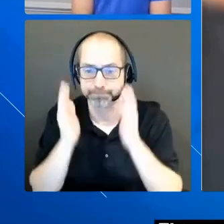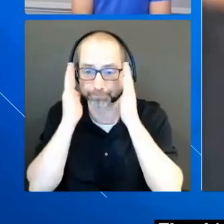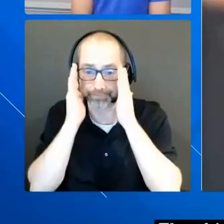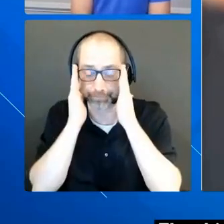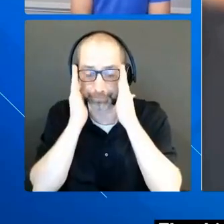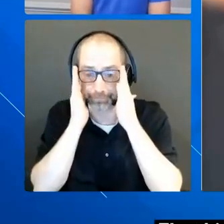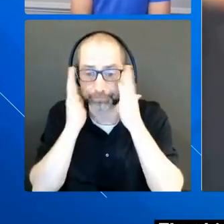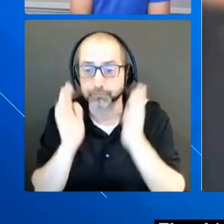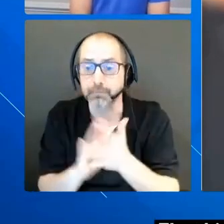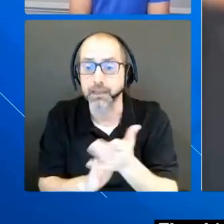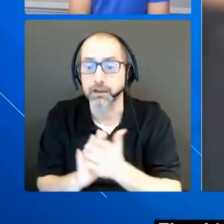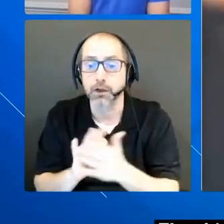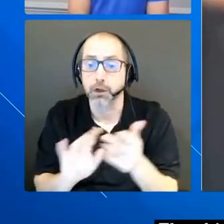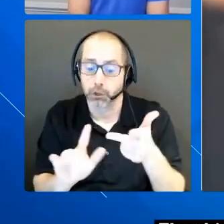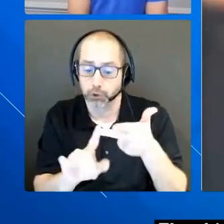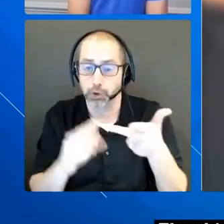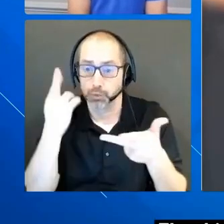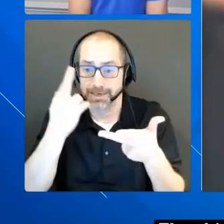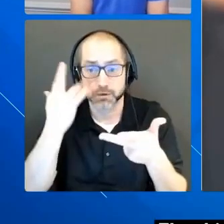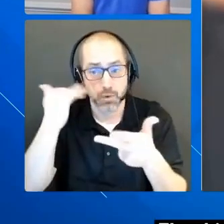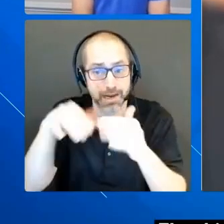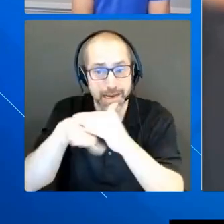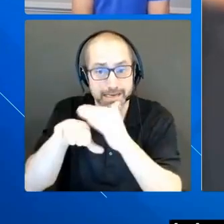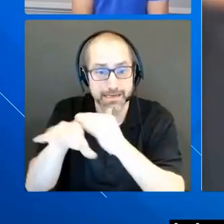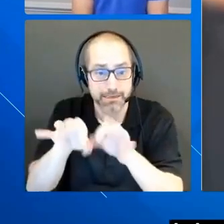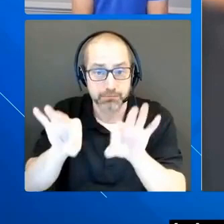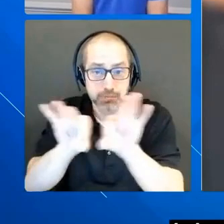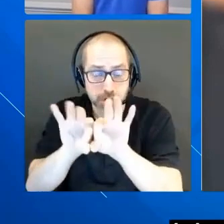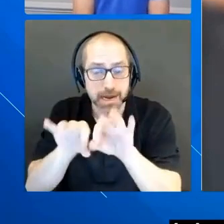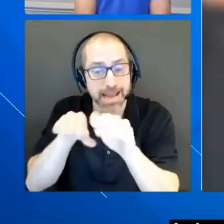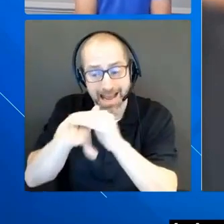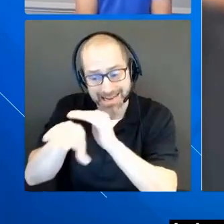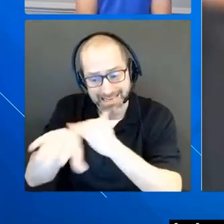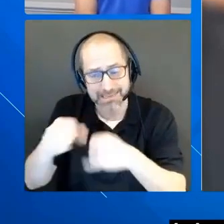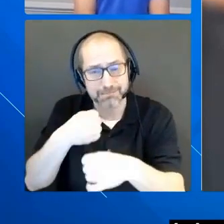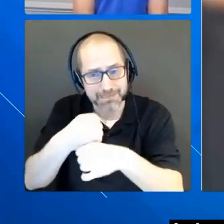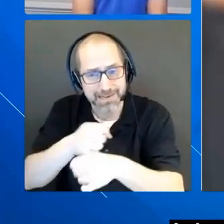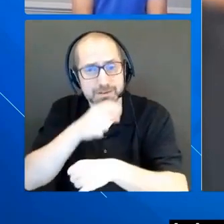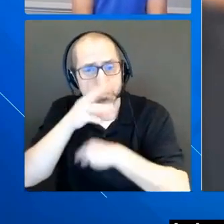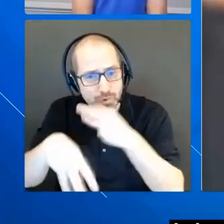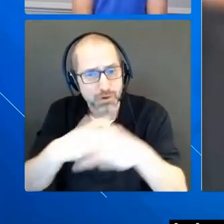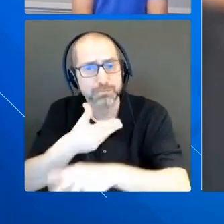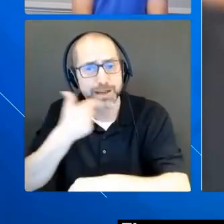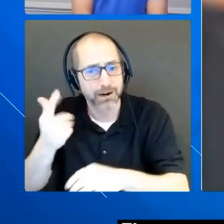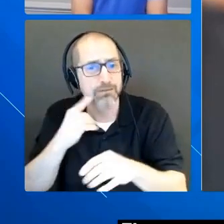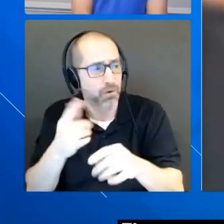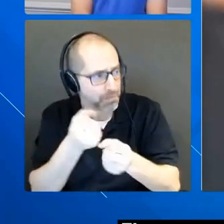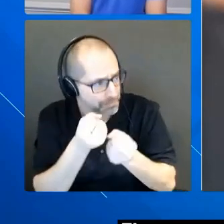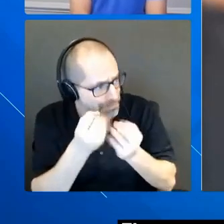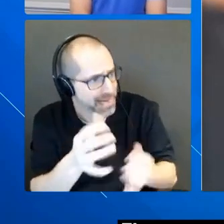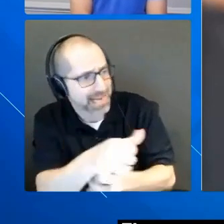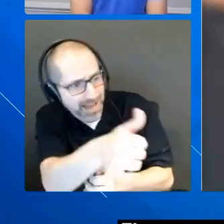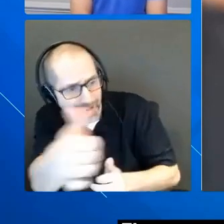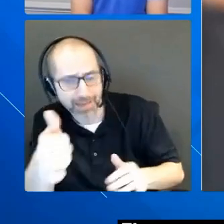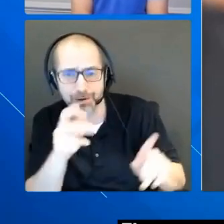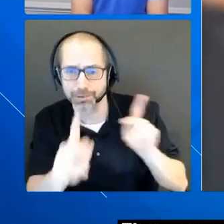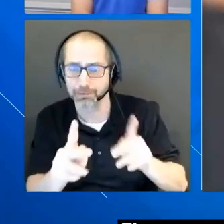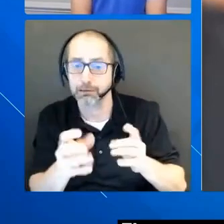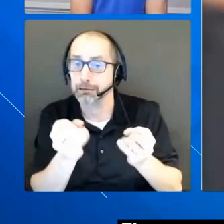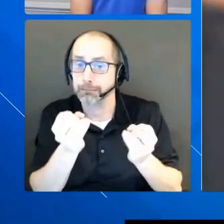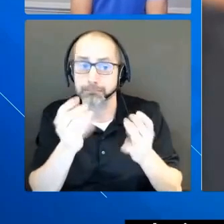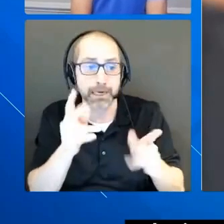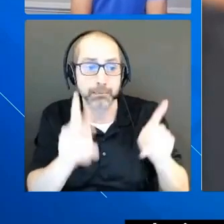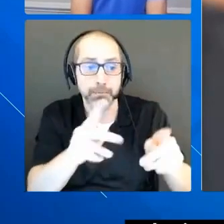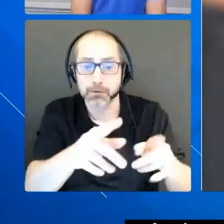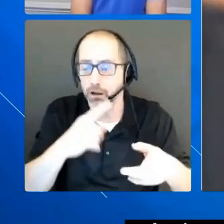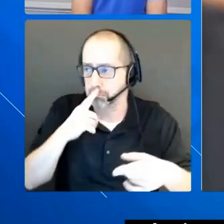The third reason accessibility is important is that accessibility helps make the world better for a lot of other people too. There are so many people out there who wouldn't consider themselves as